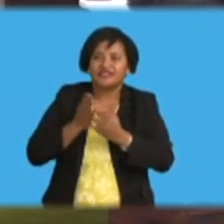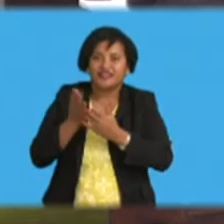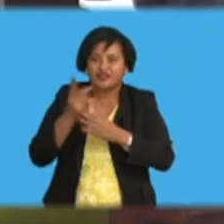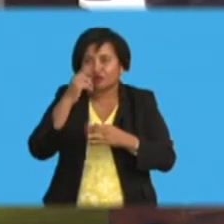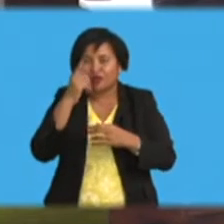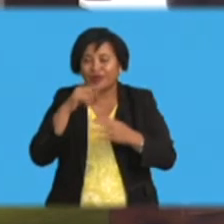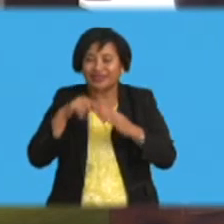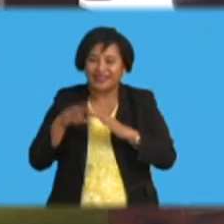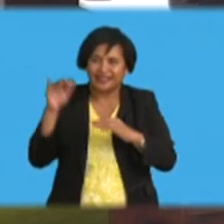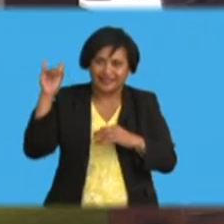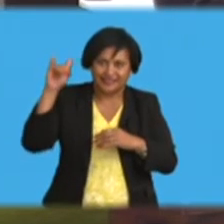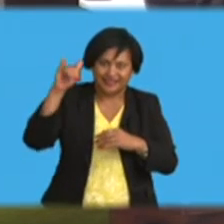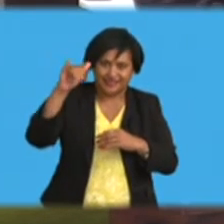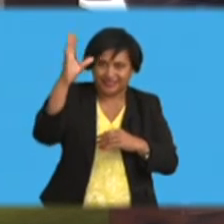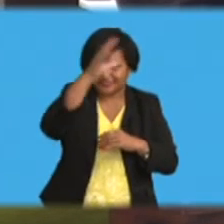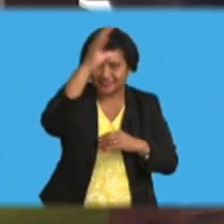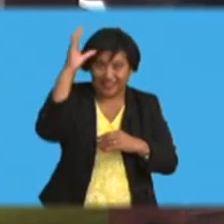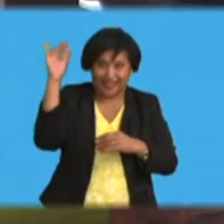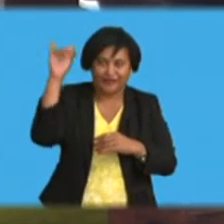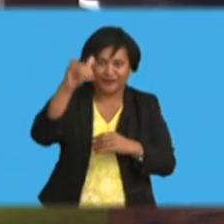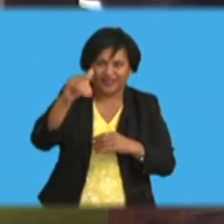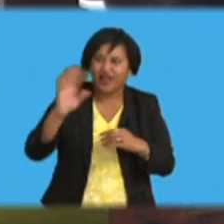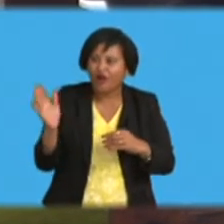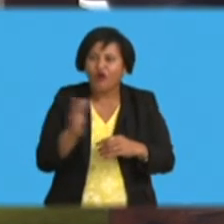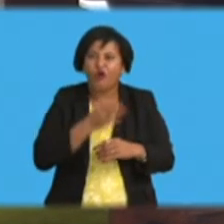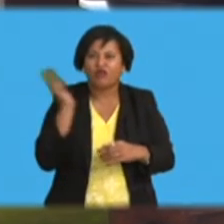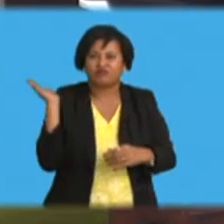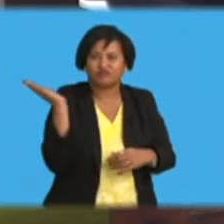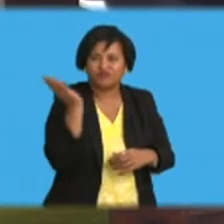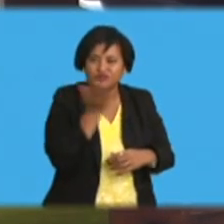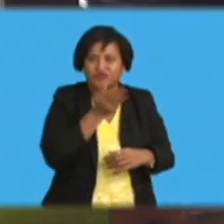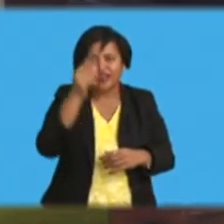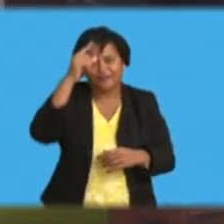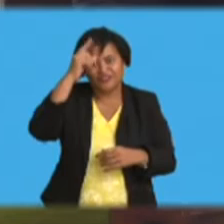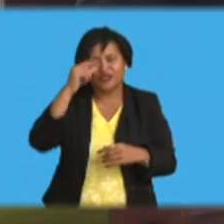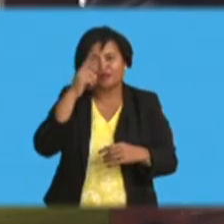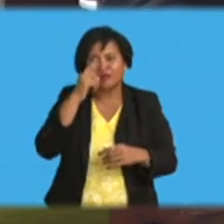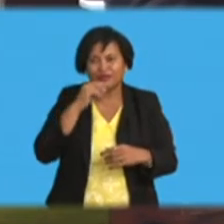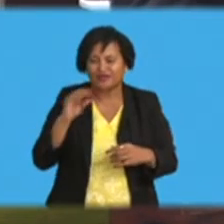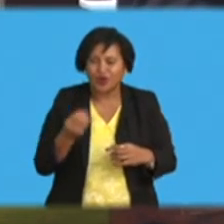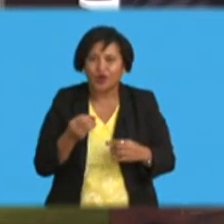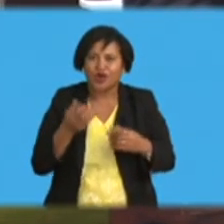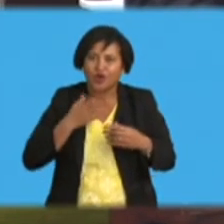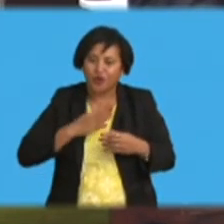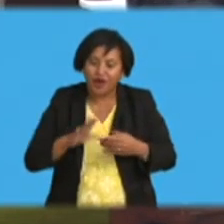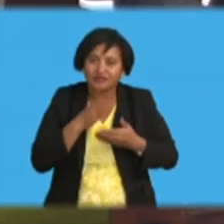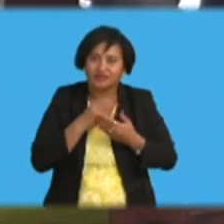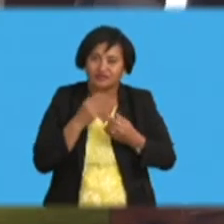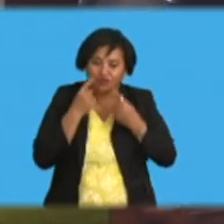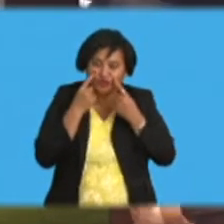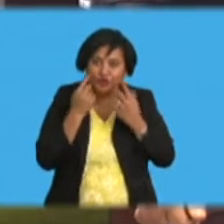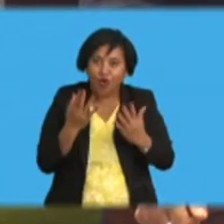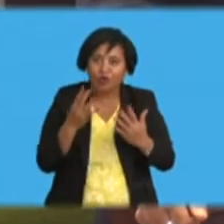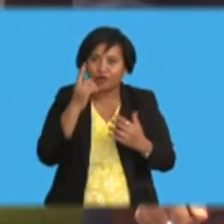all Fiji Airways and Fiji Link cabin crews are Fijians, allowing both airlines to offer an authentic Fijian experience to guests